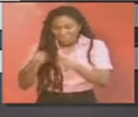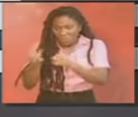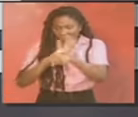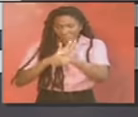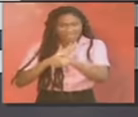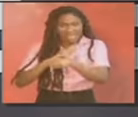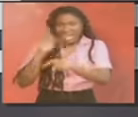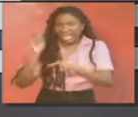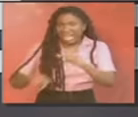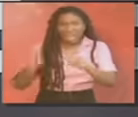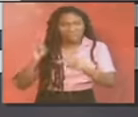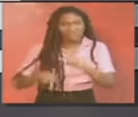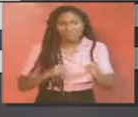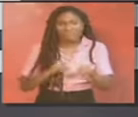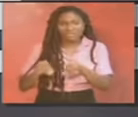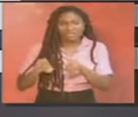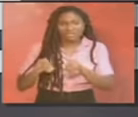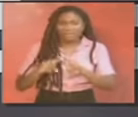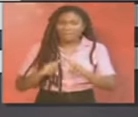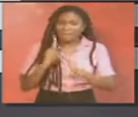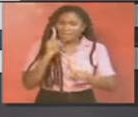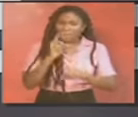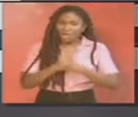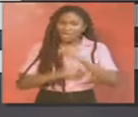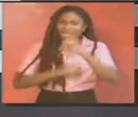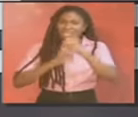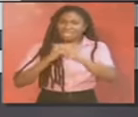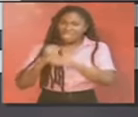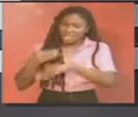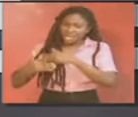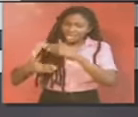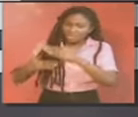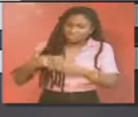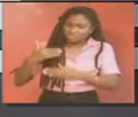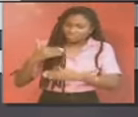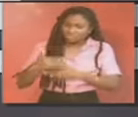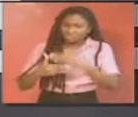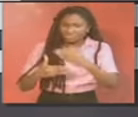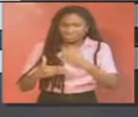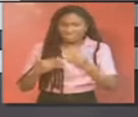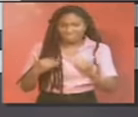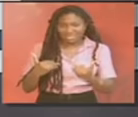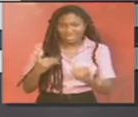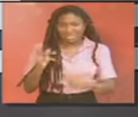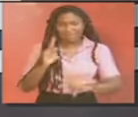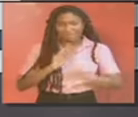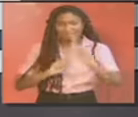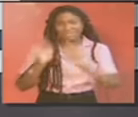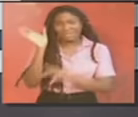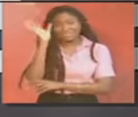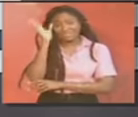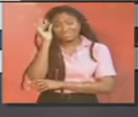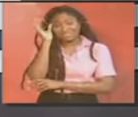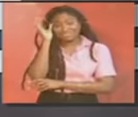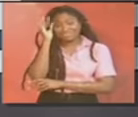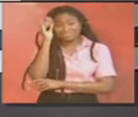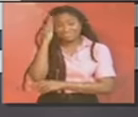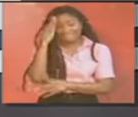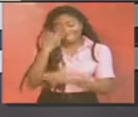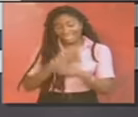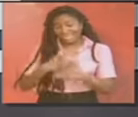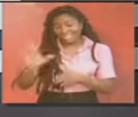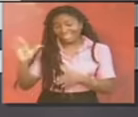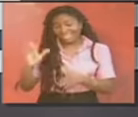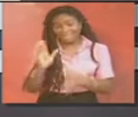However, 1 year later, persons may perceive this threat of the virus as if it has